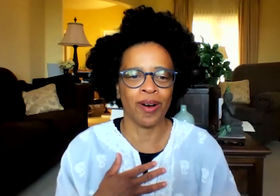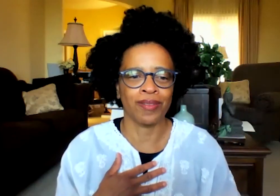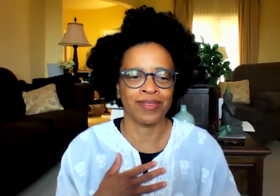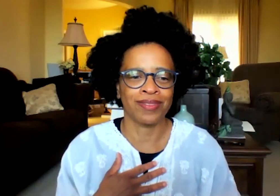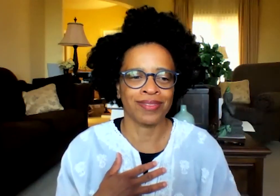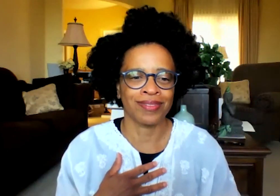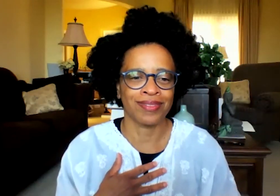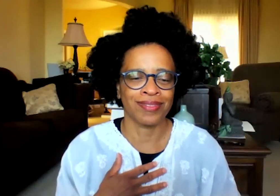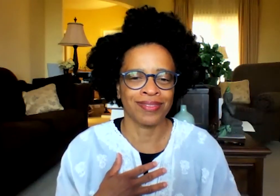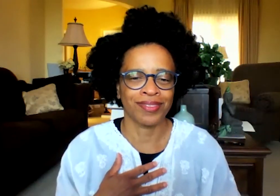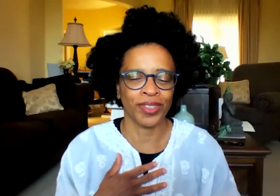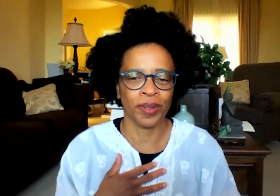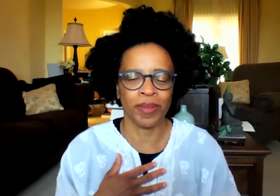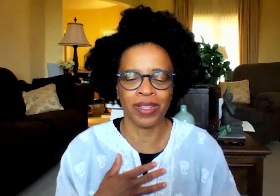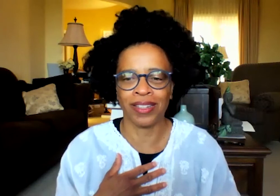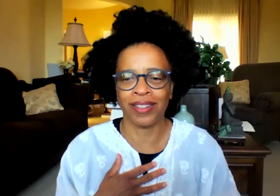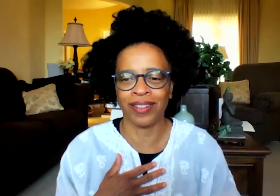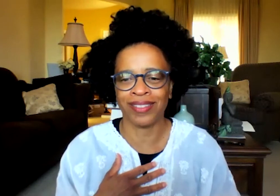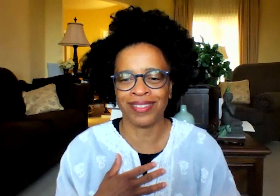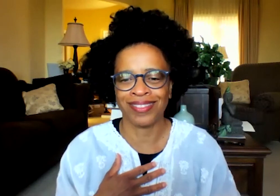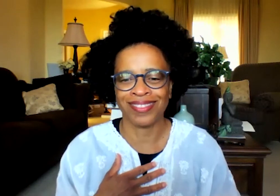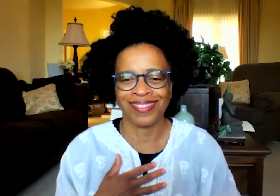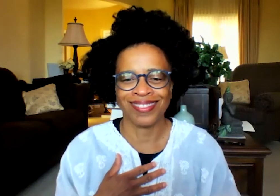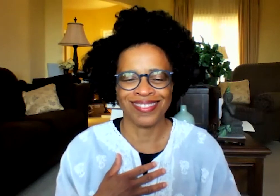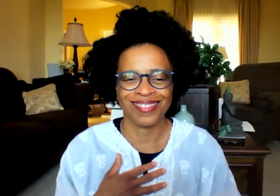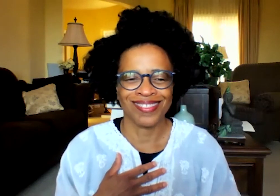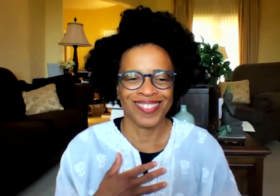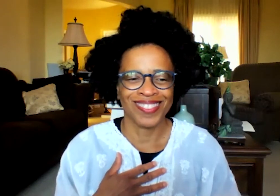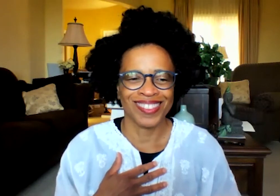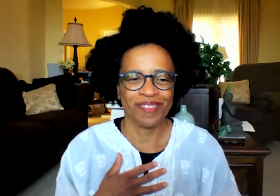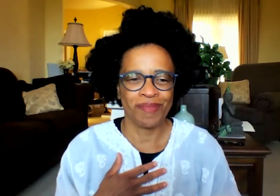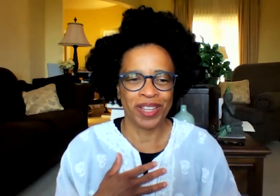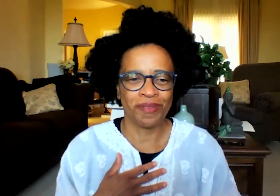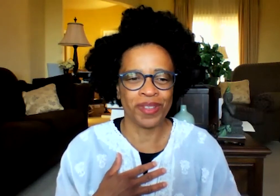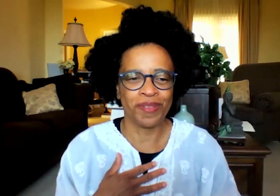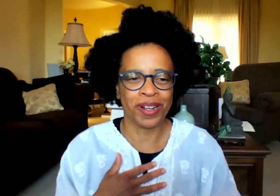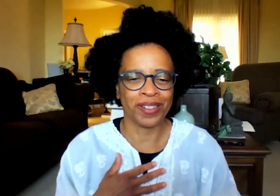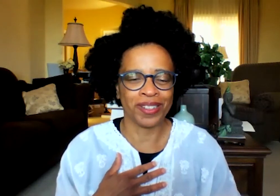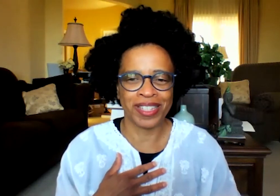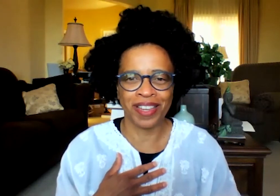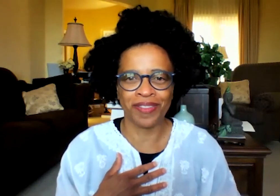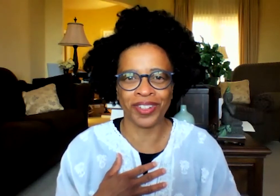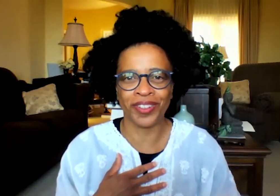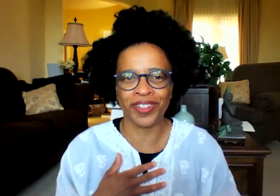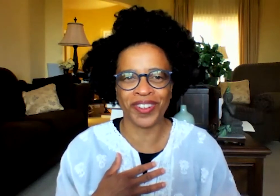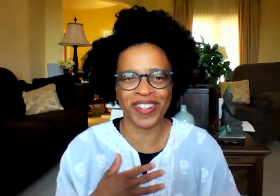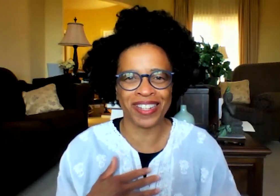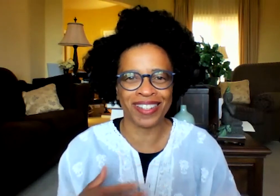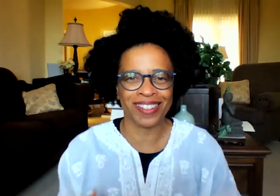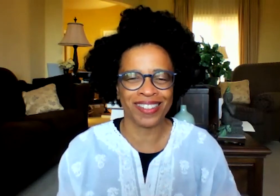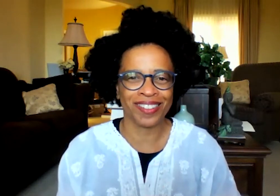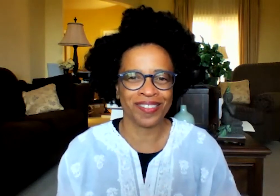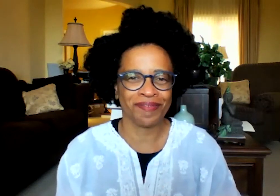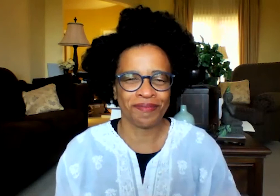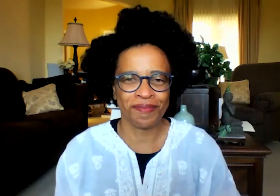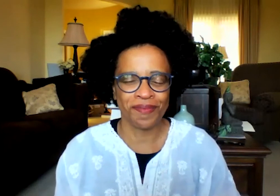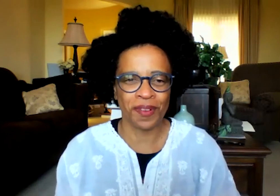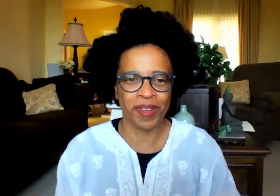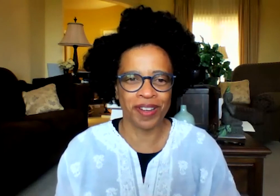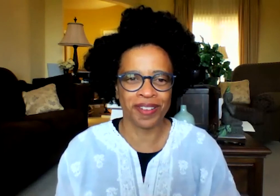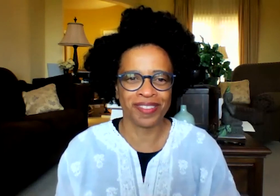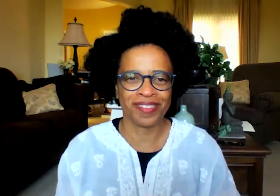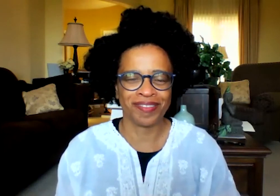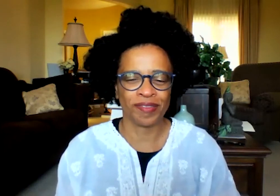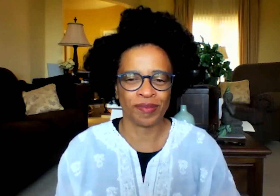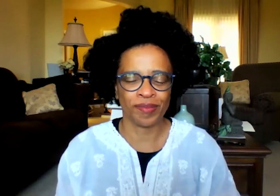Thank you all for your being here. May you be well and safe on your journey